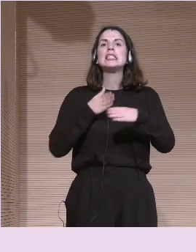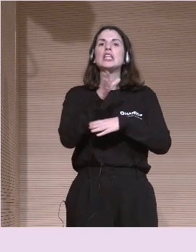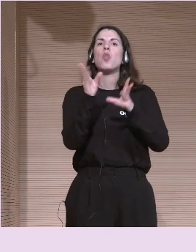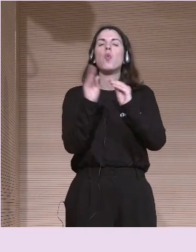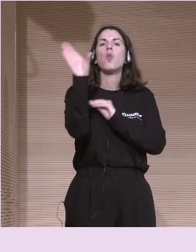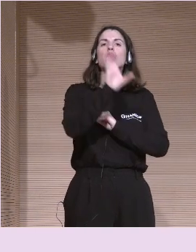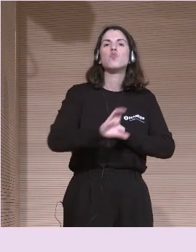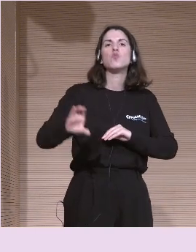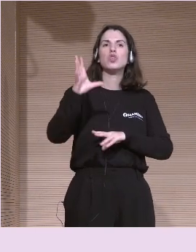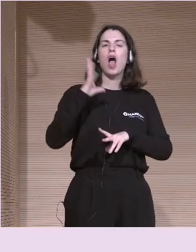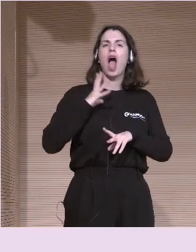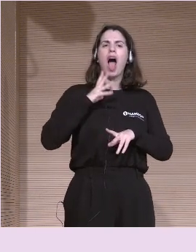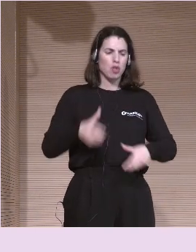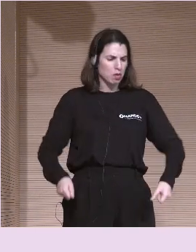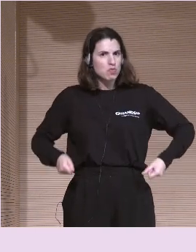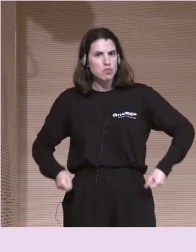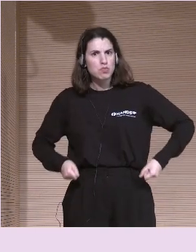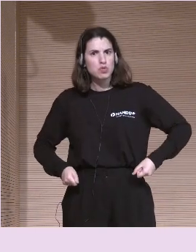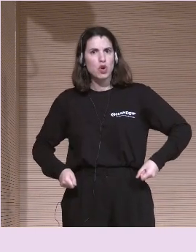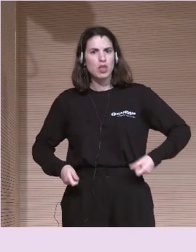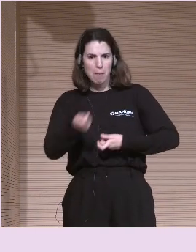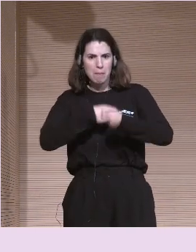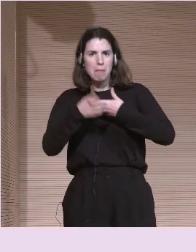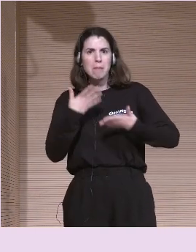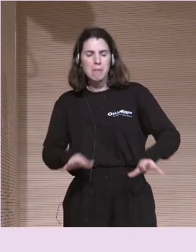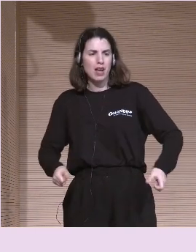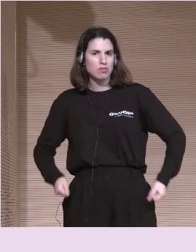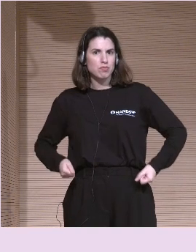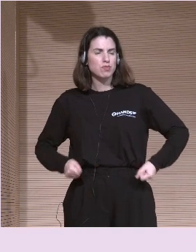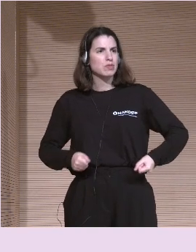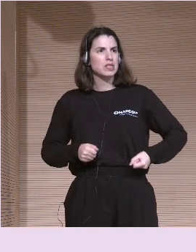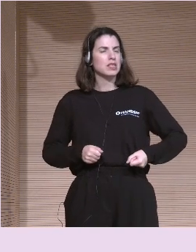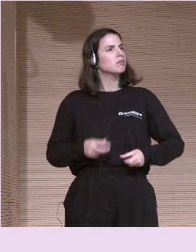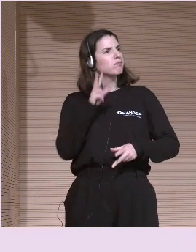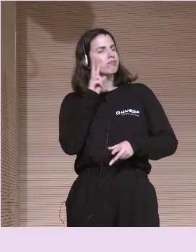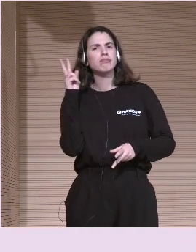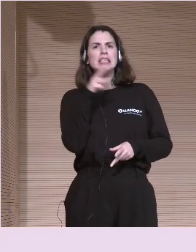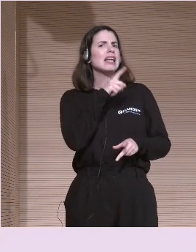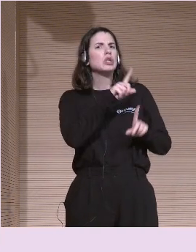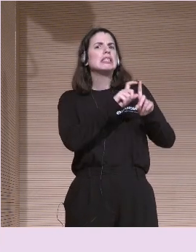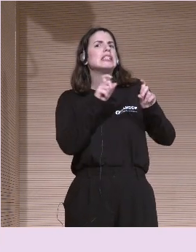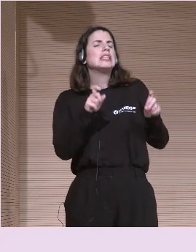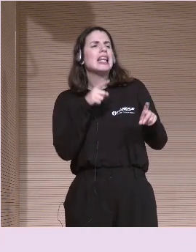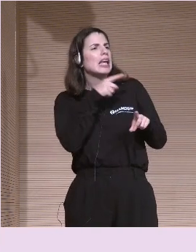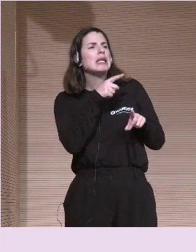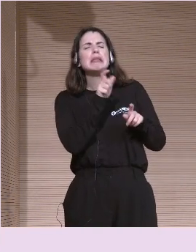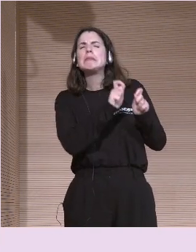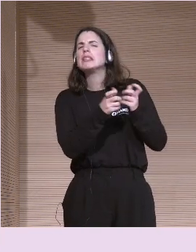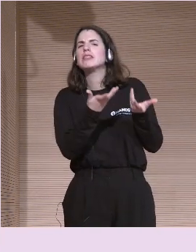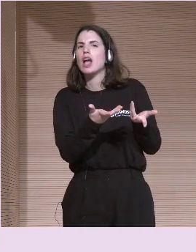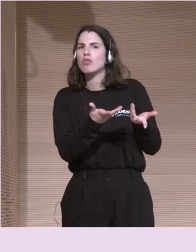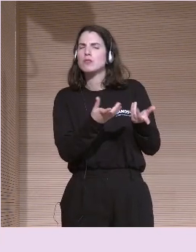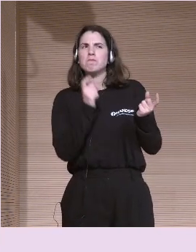trolleys, sort of stopped in their tracks as they peer into the museum and become engaged with what's going on. And a lot of our interactions in the museum